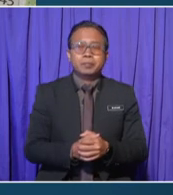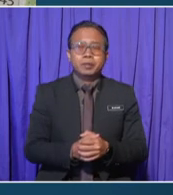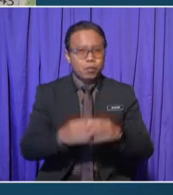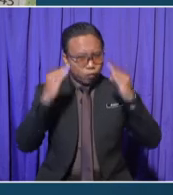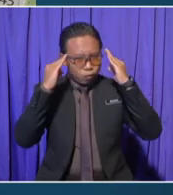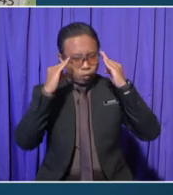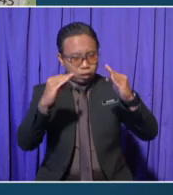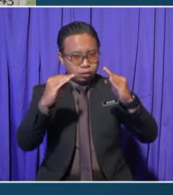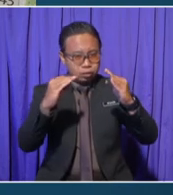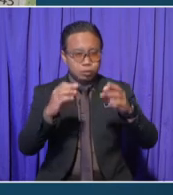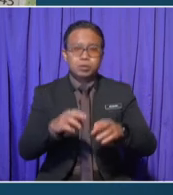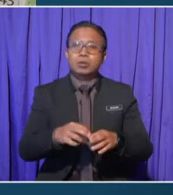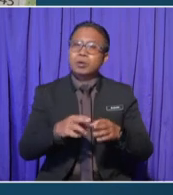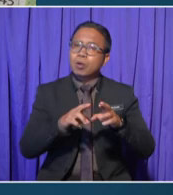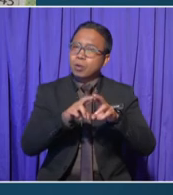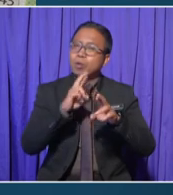Focus on the red line.